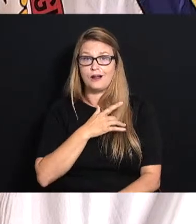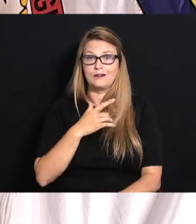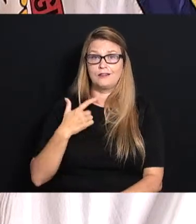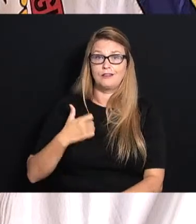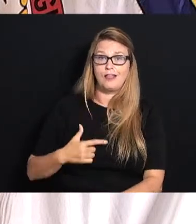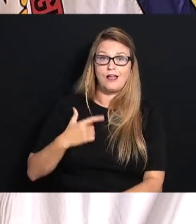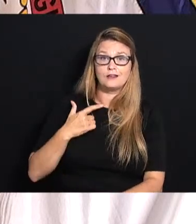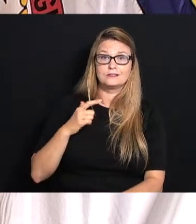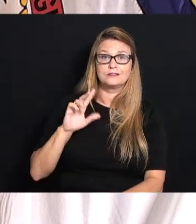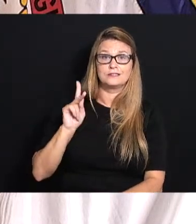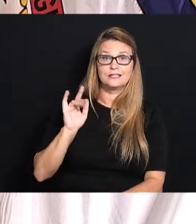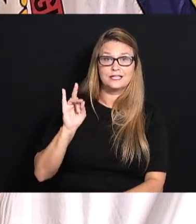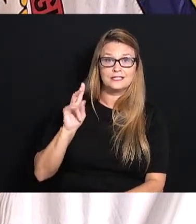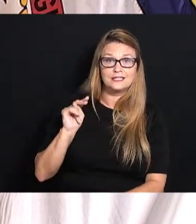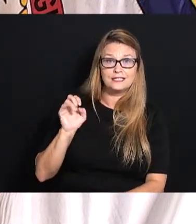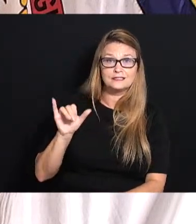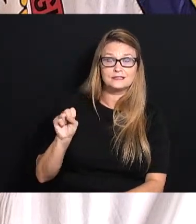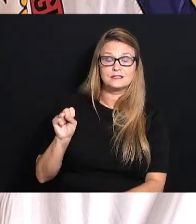it may be.